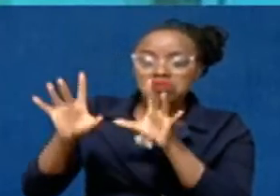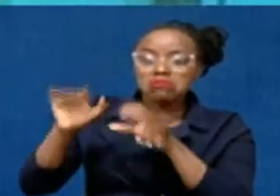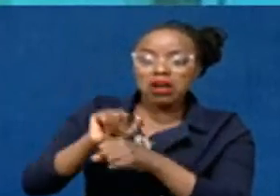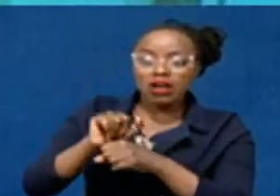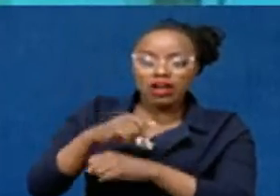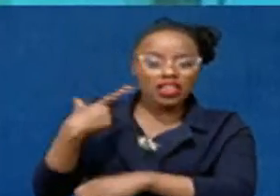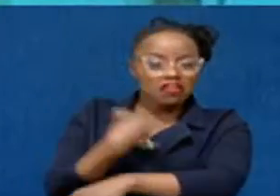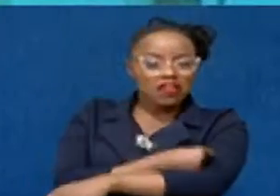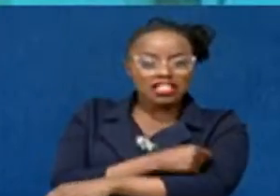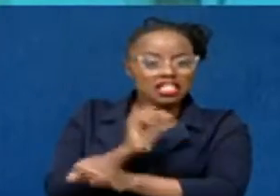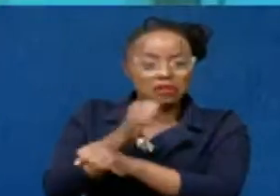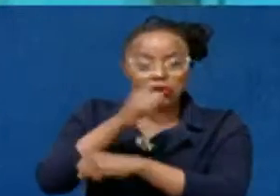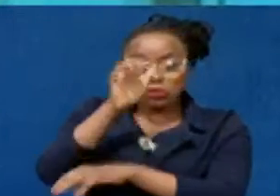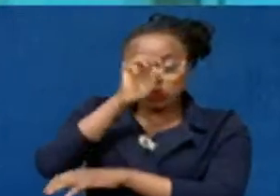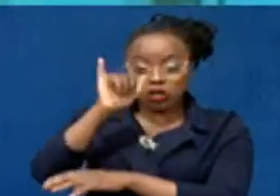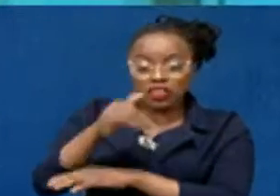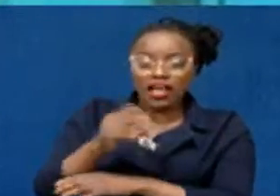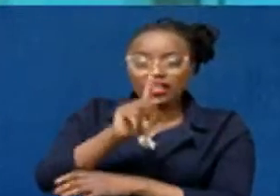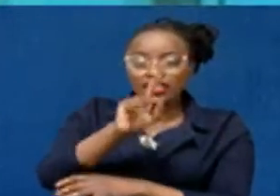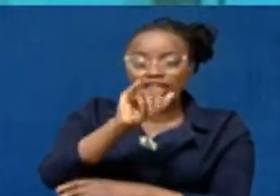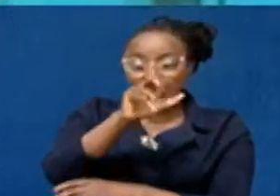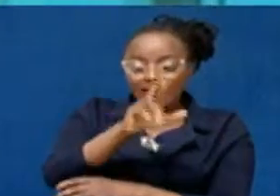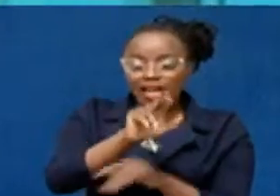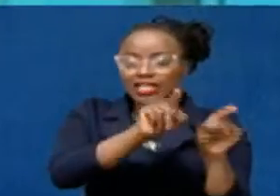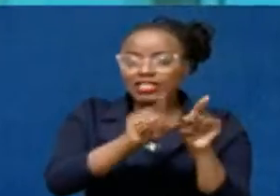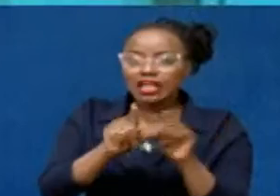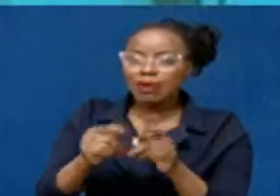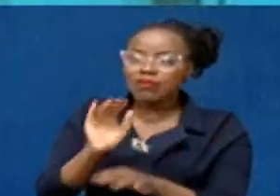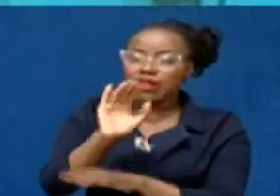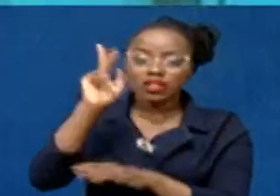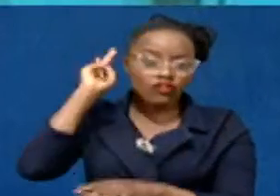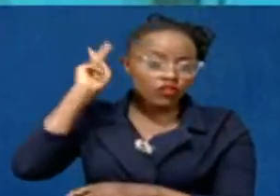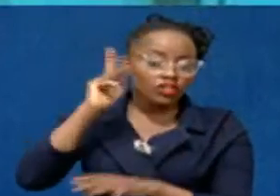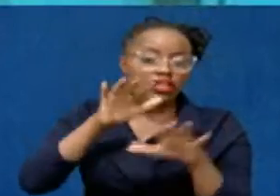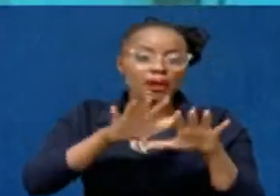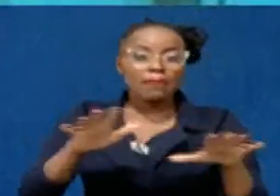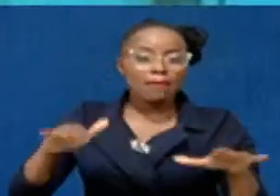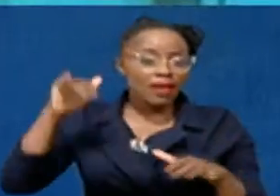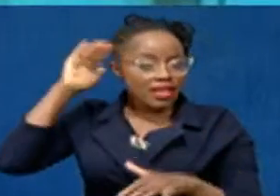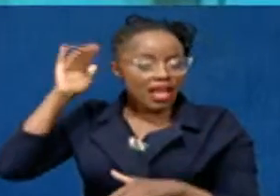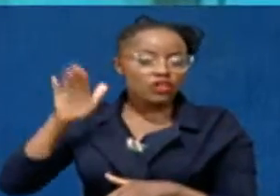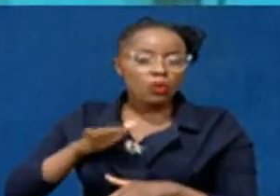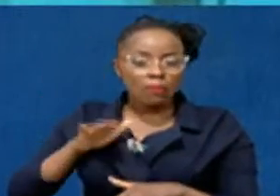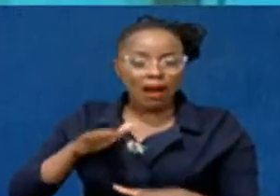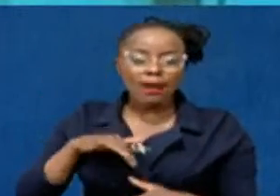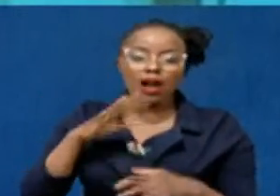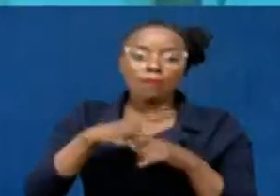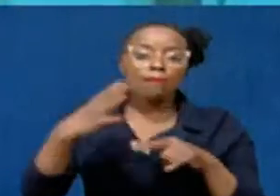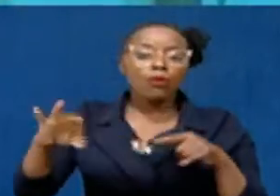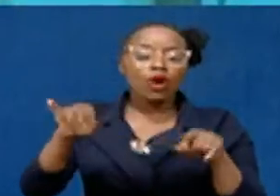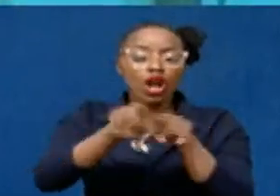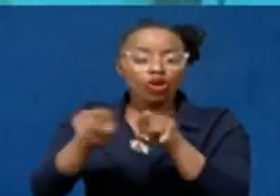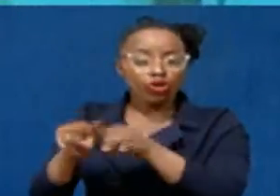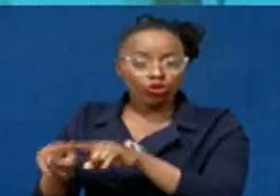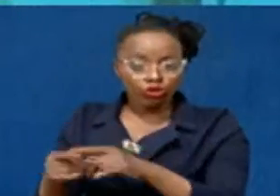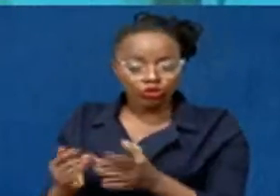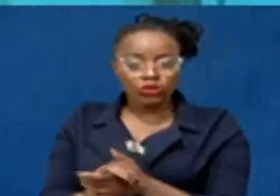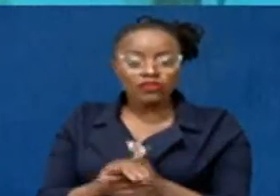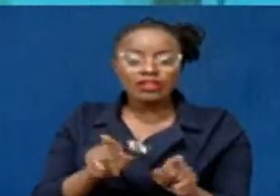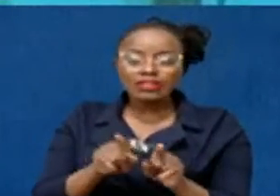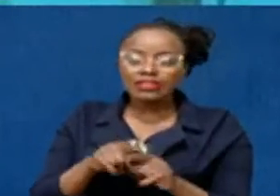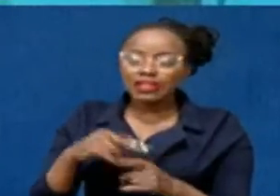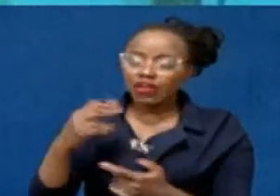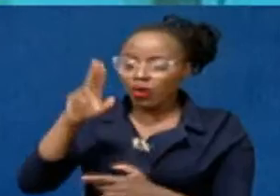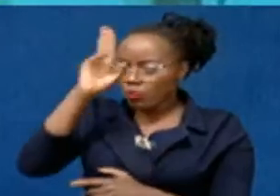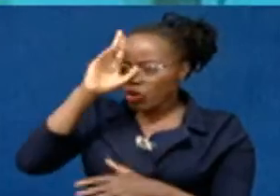How about that? On the kicker, a plea from Kisii Market. Listen to the Mama Mboga as well. Bandits